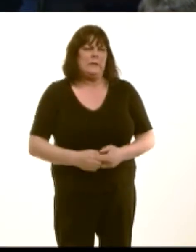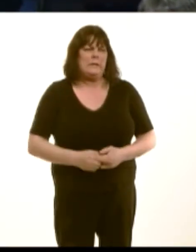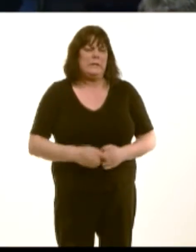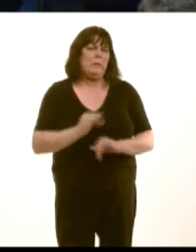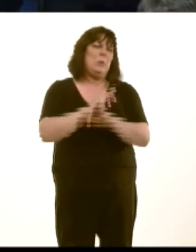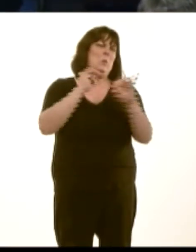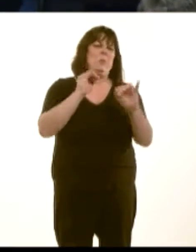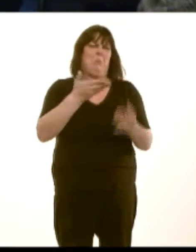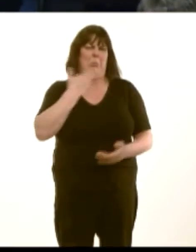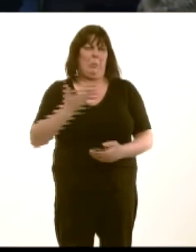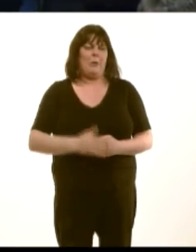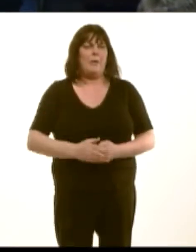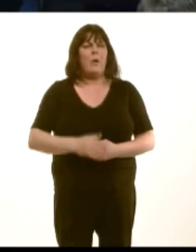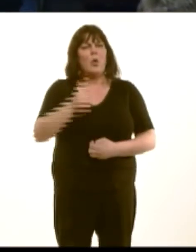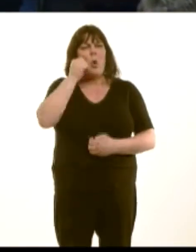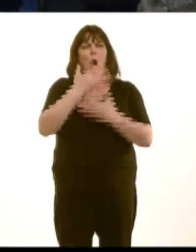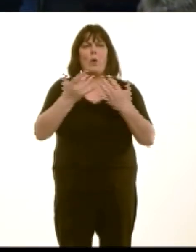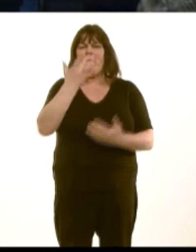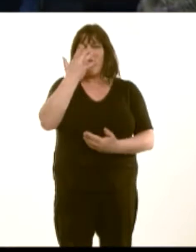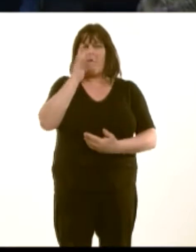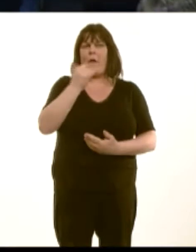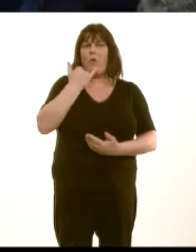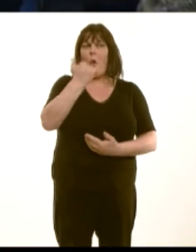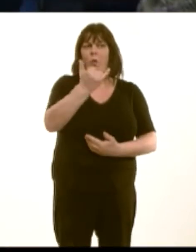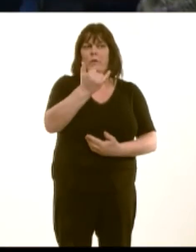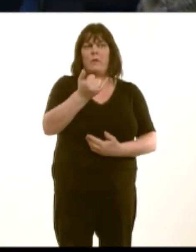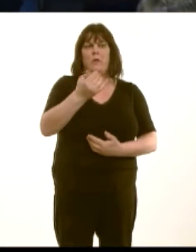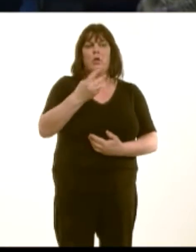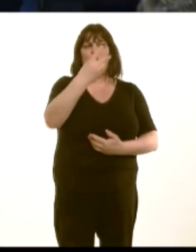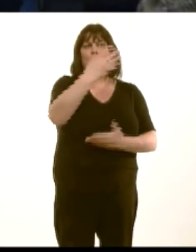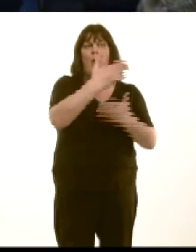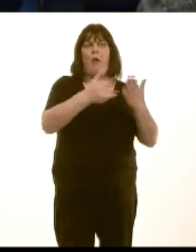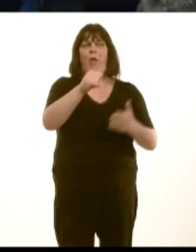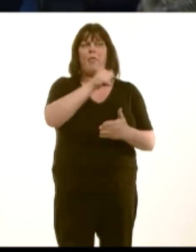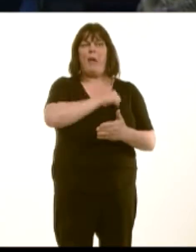number of fake calls has fallen from 2,500 5 years ago